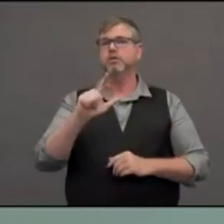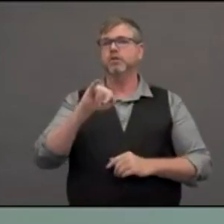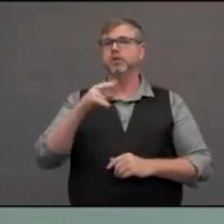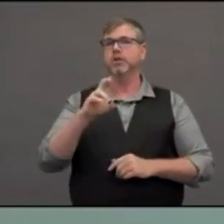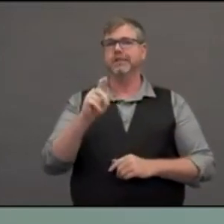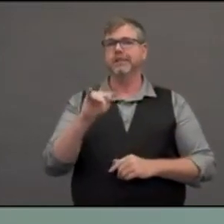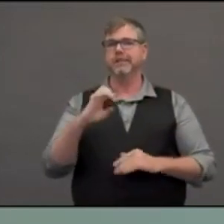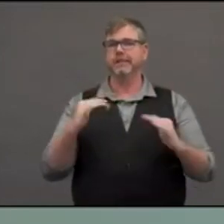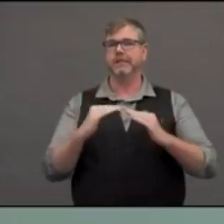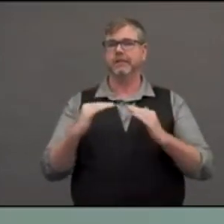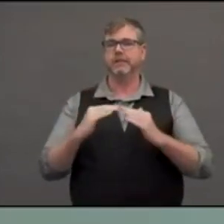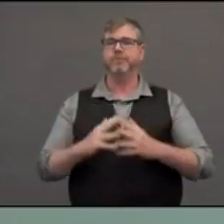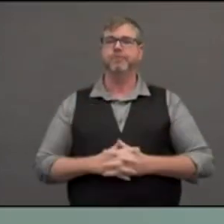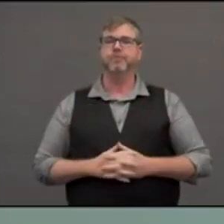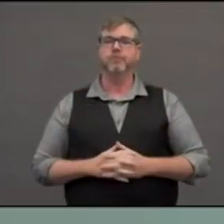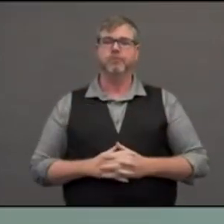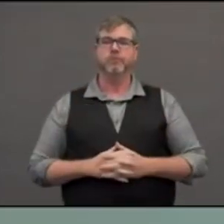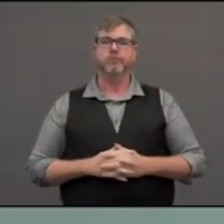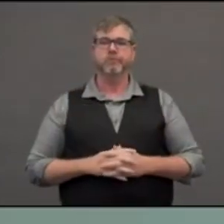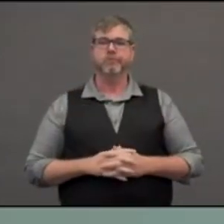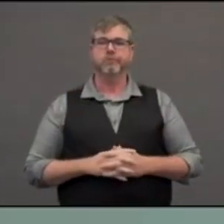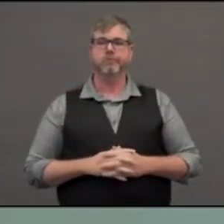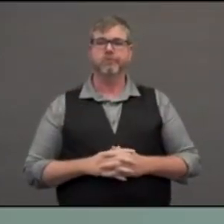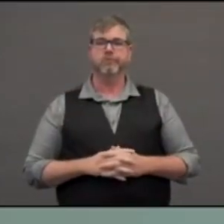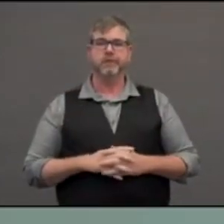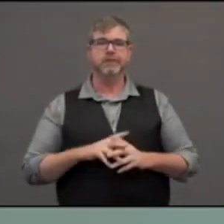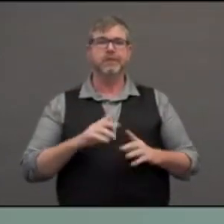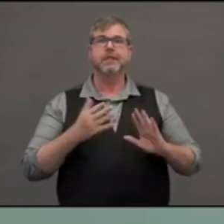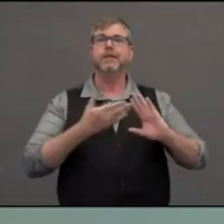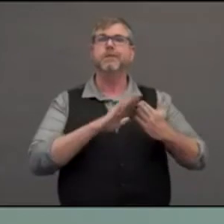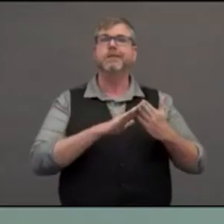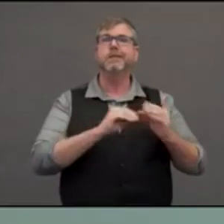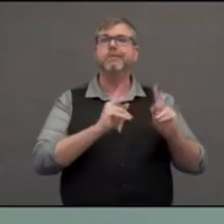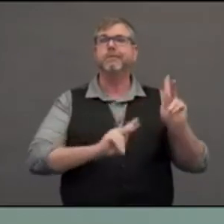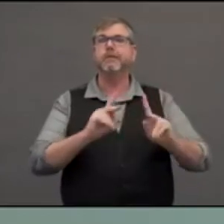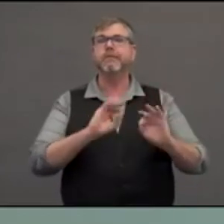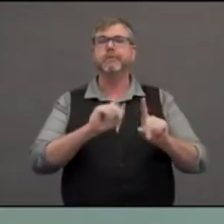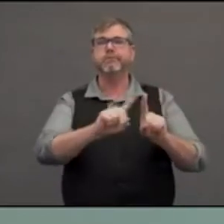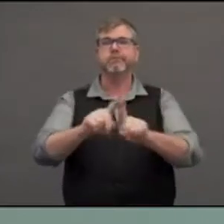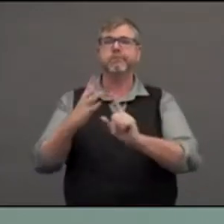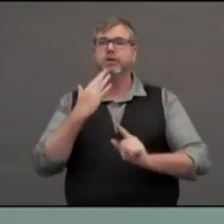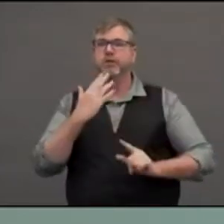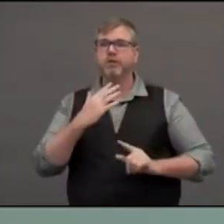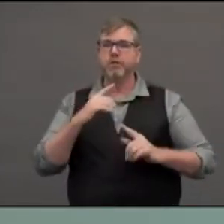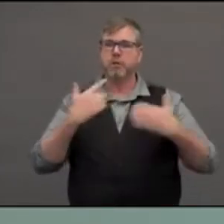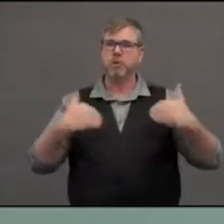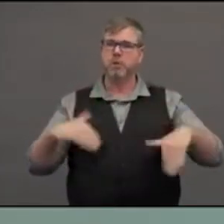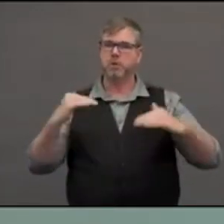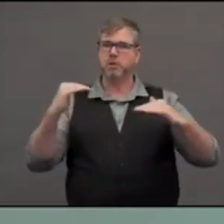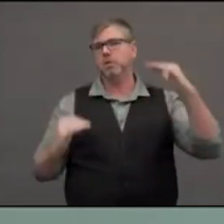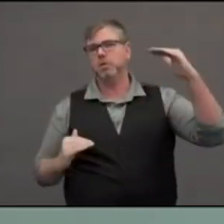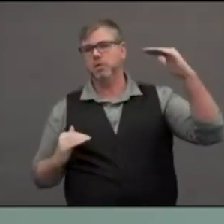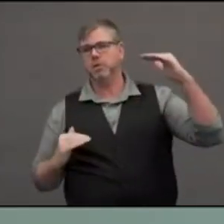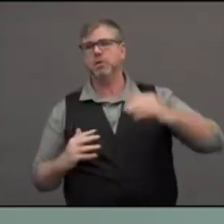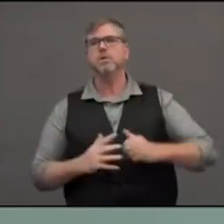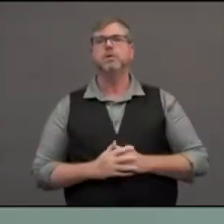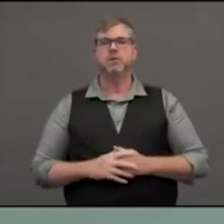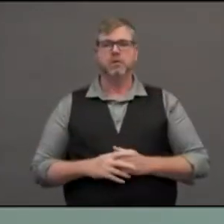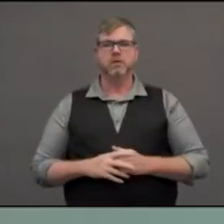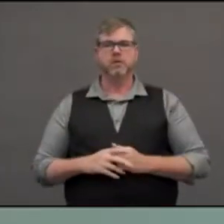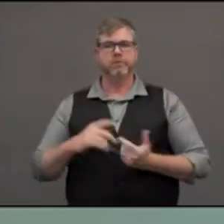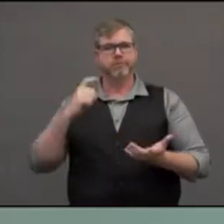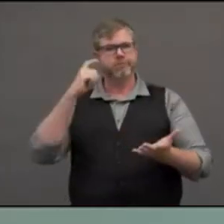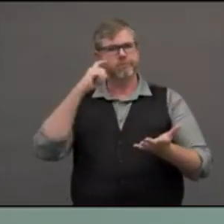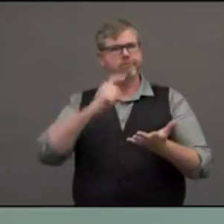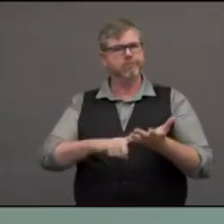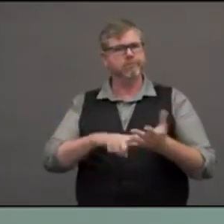impacted in disproportionate and in significant ways. And we also recognize that to do this work right,